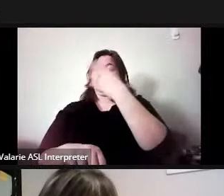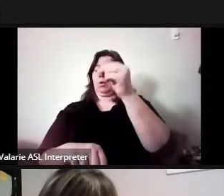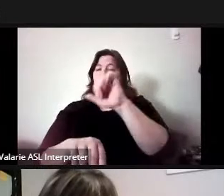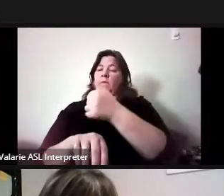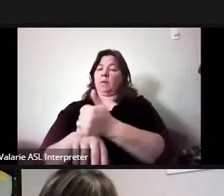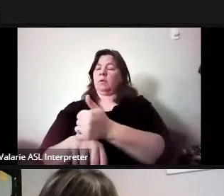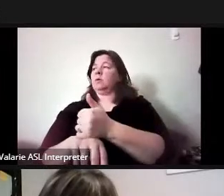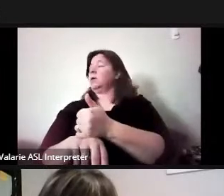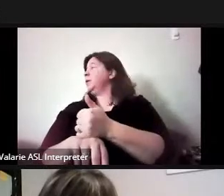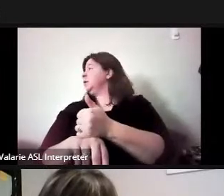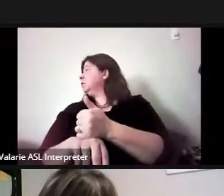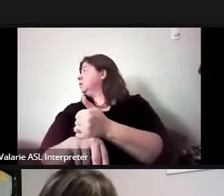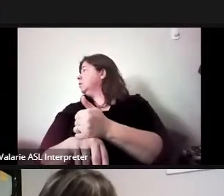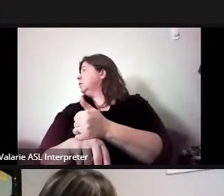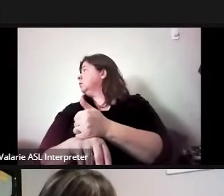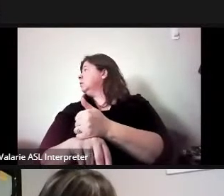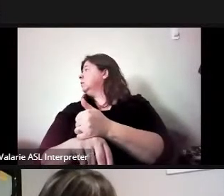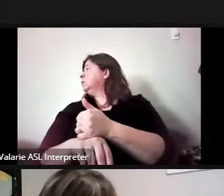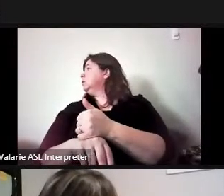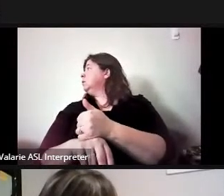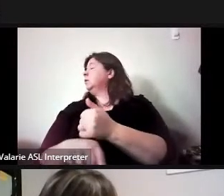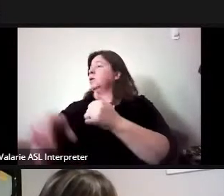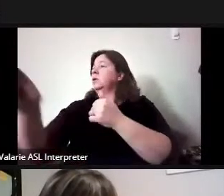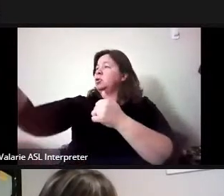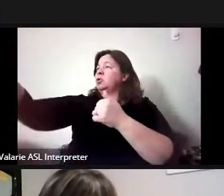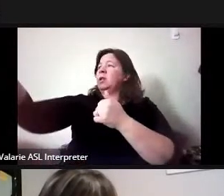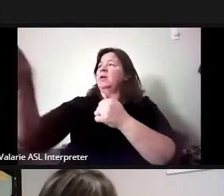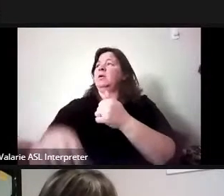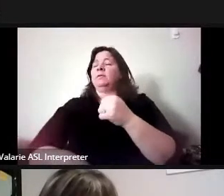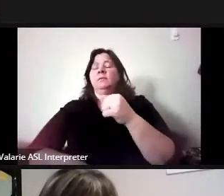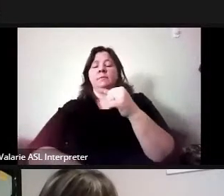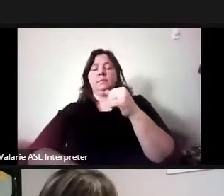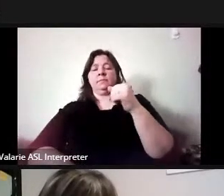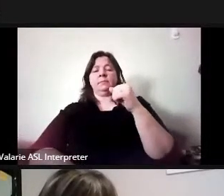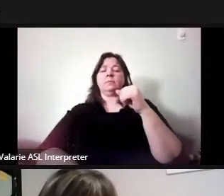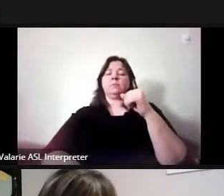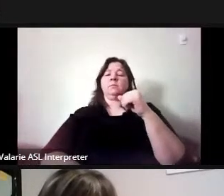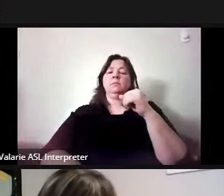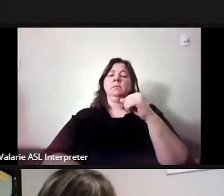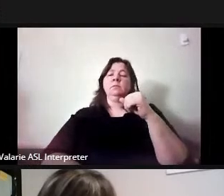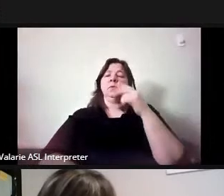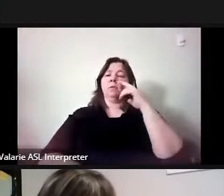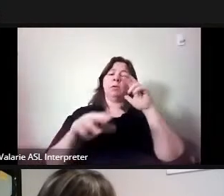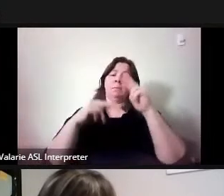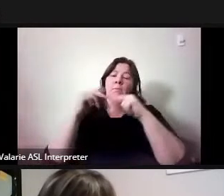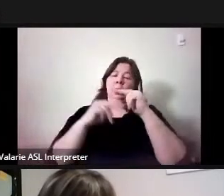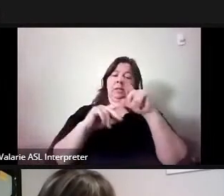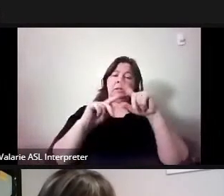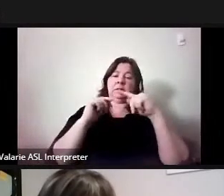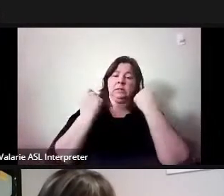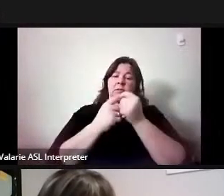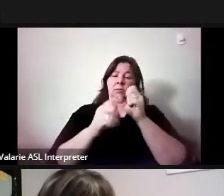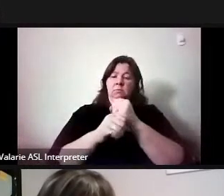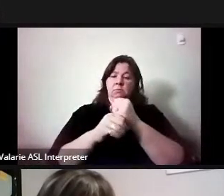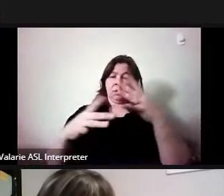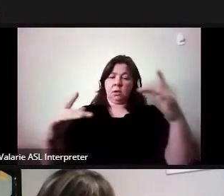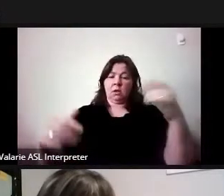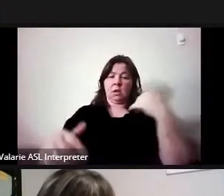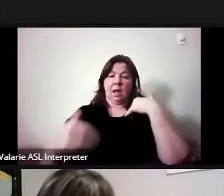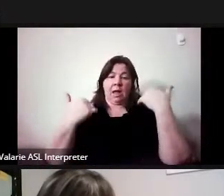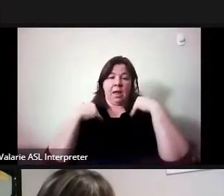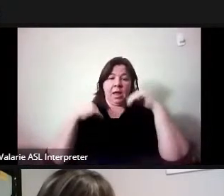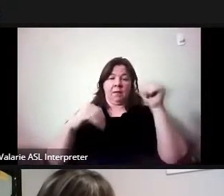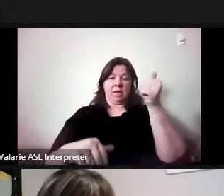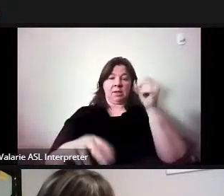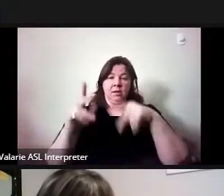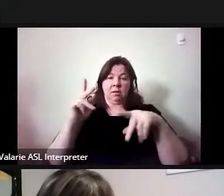something to look up to for those of us who are working towards building teams. I have 10. This